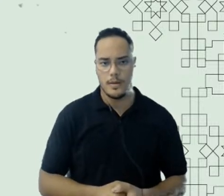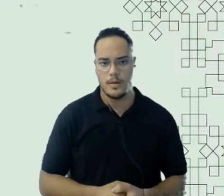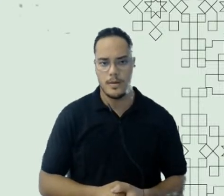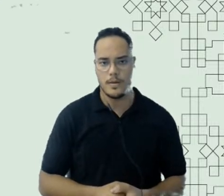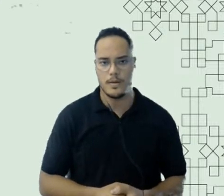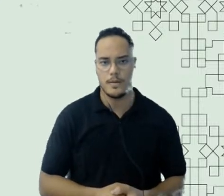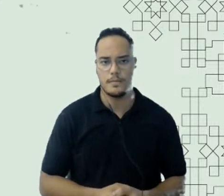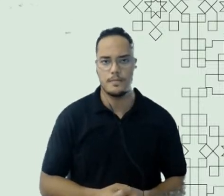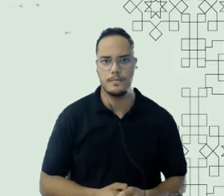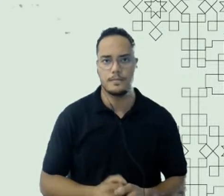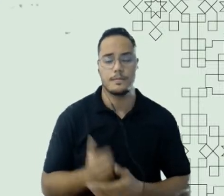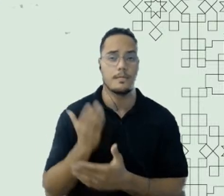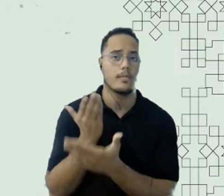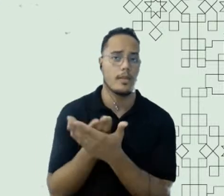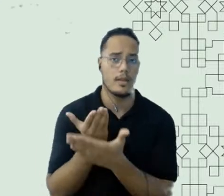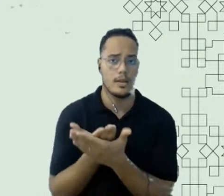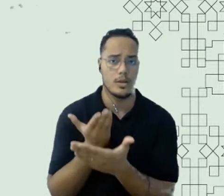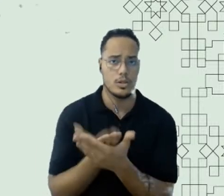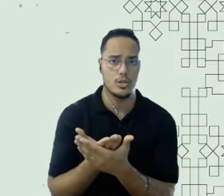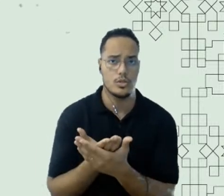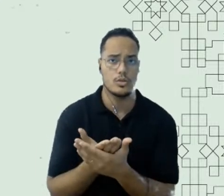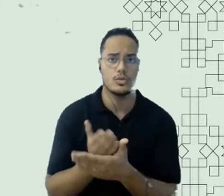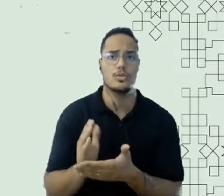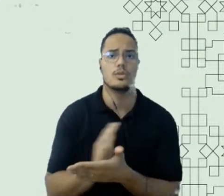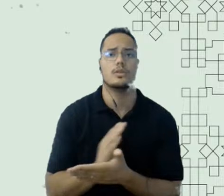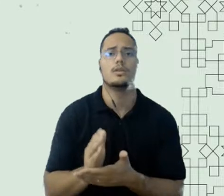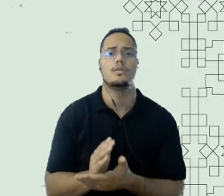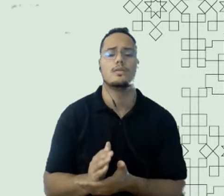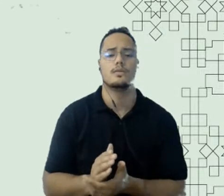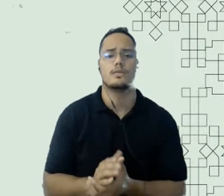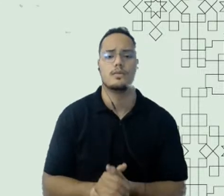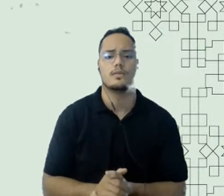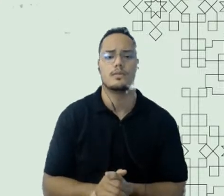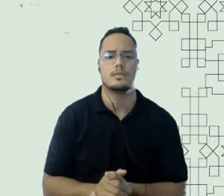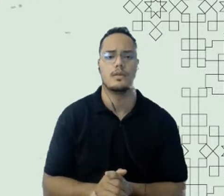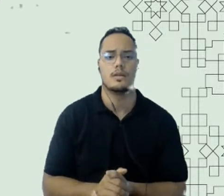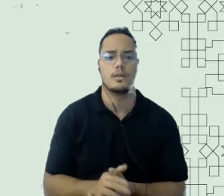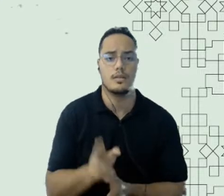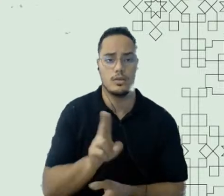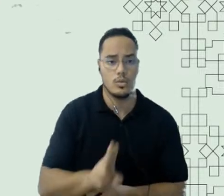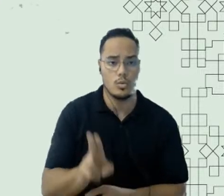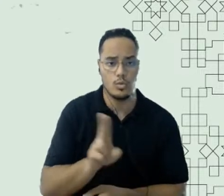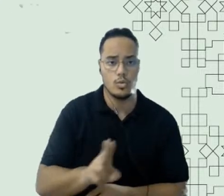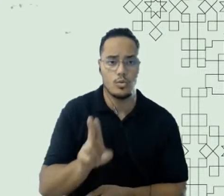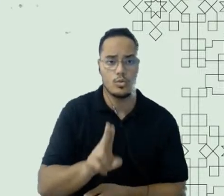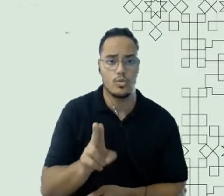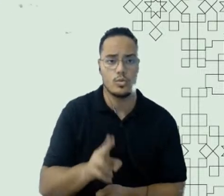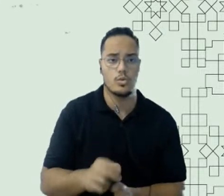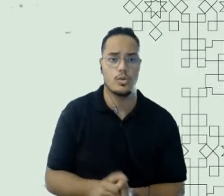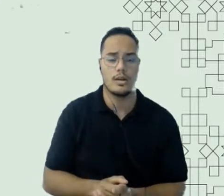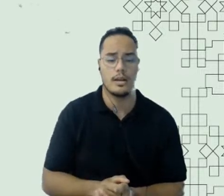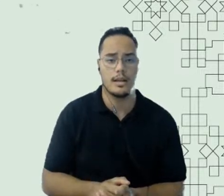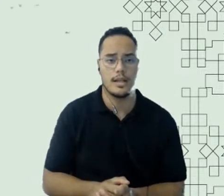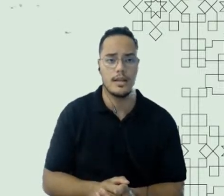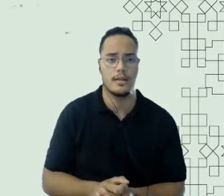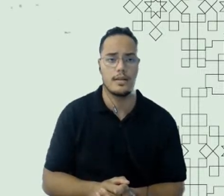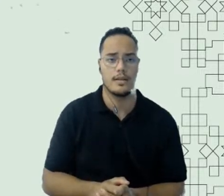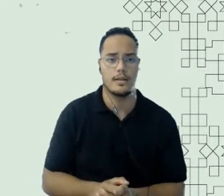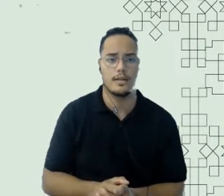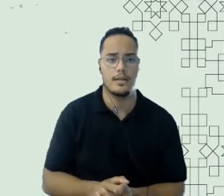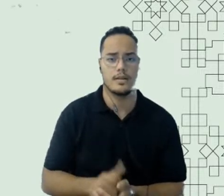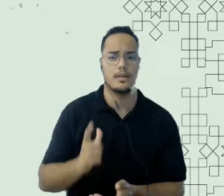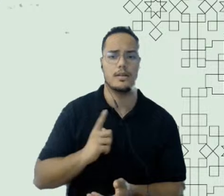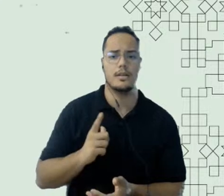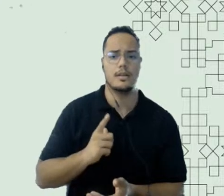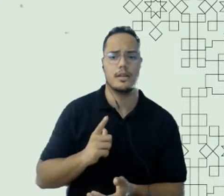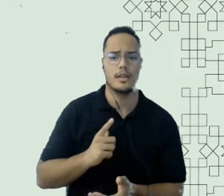resorting to those mechanisms. Actually, they don't. So, I still think that the system might not be working. There are also a lot